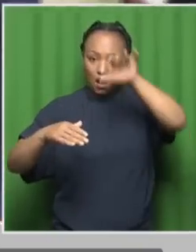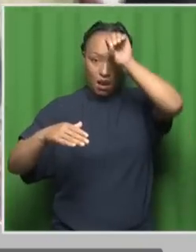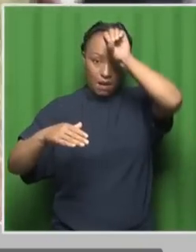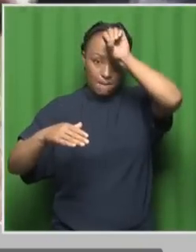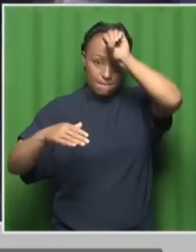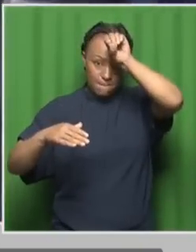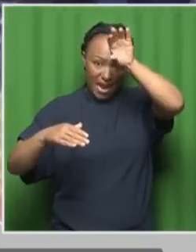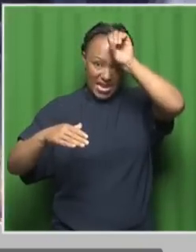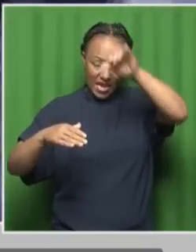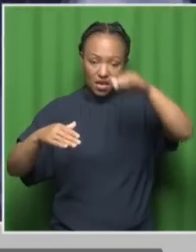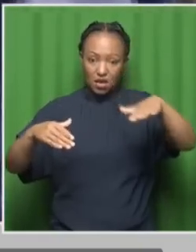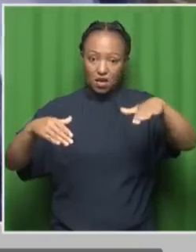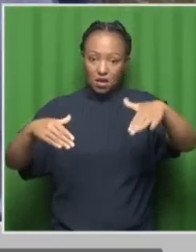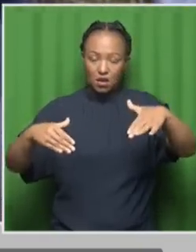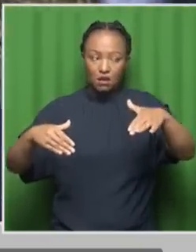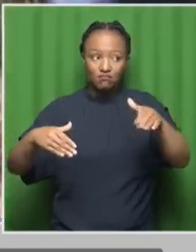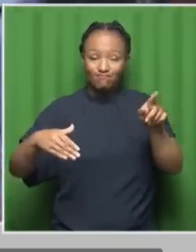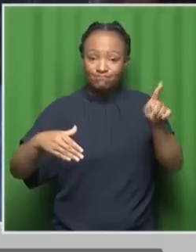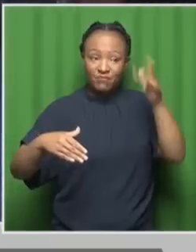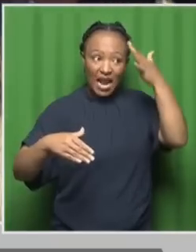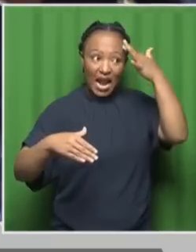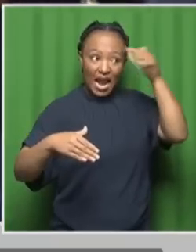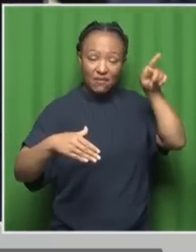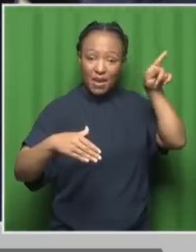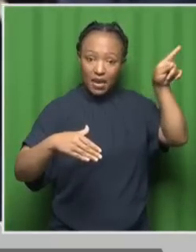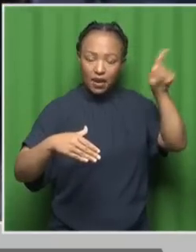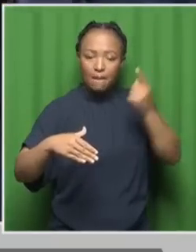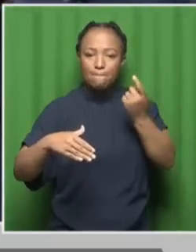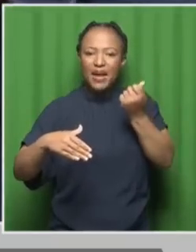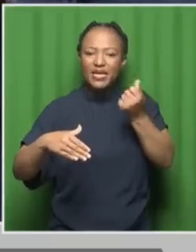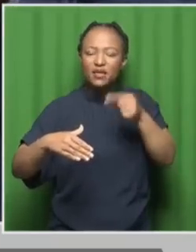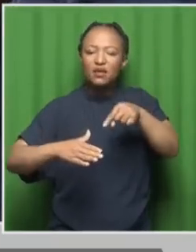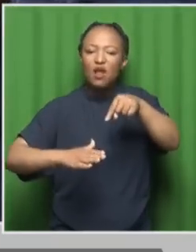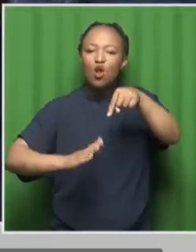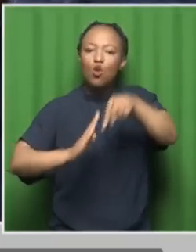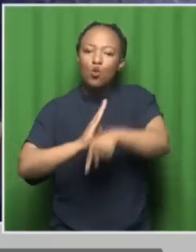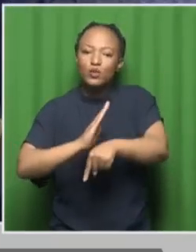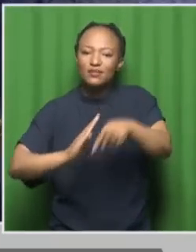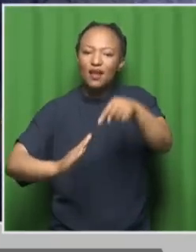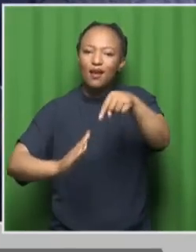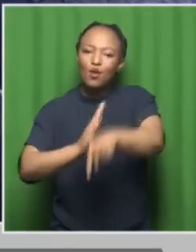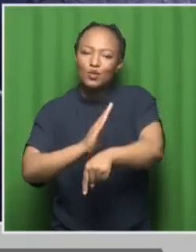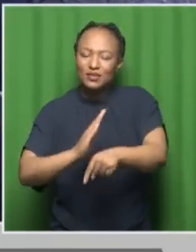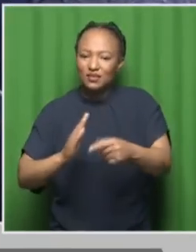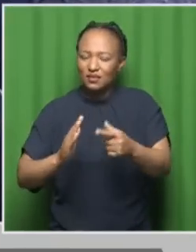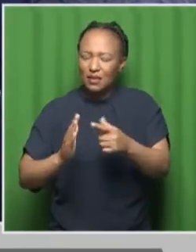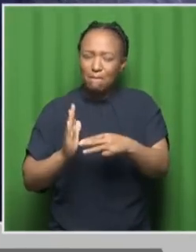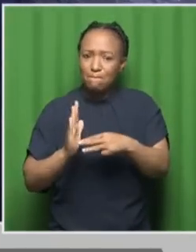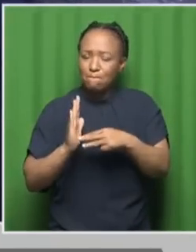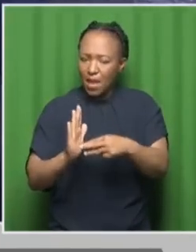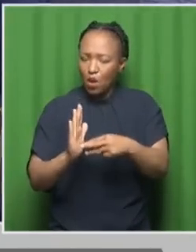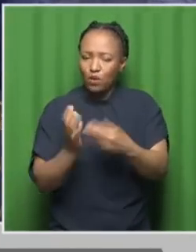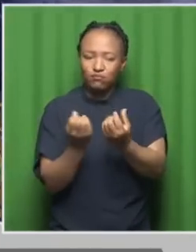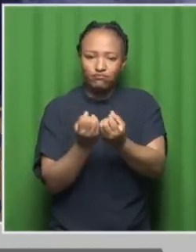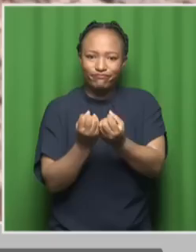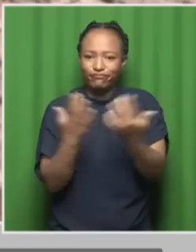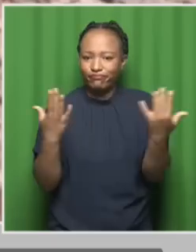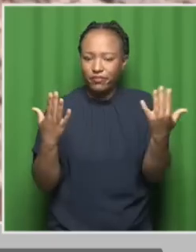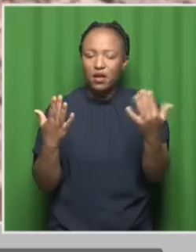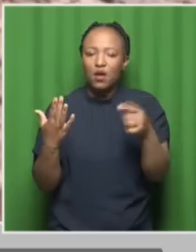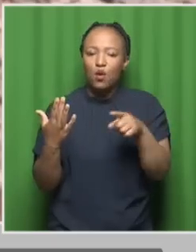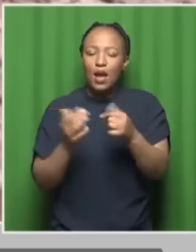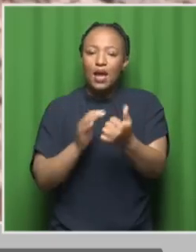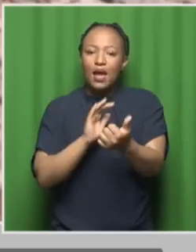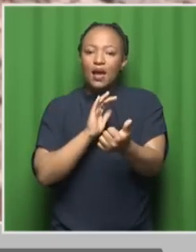of billions of rand annually, each and every year, because of illicit money